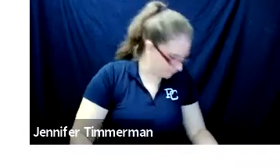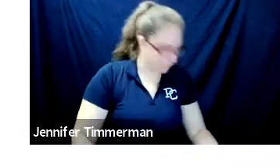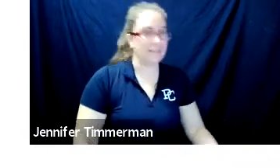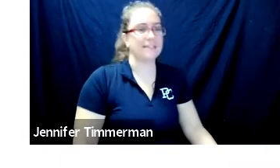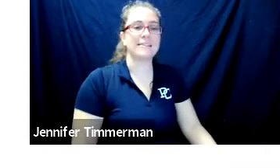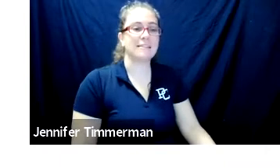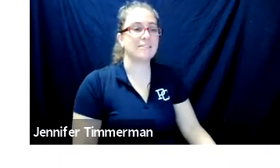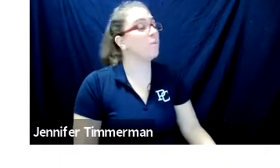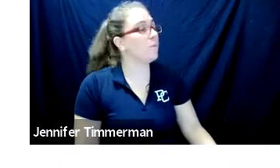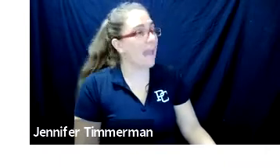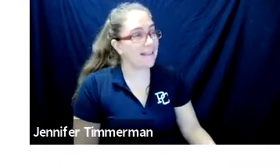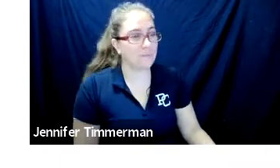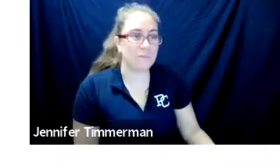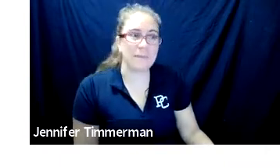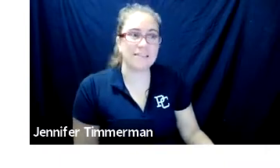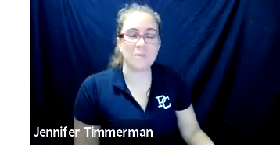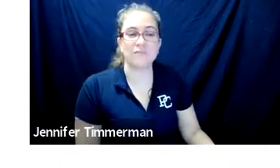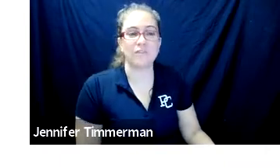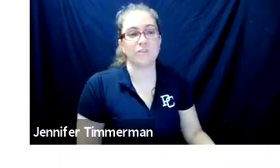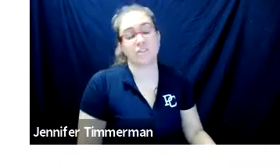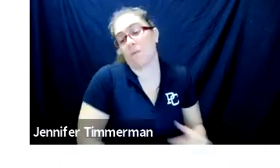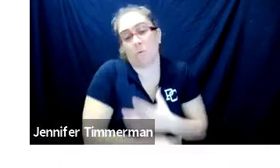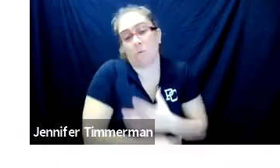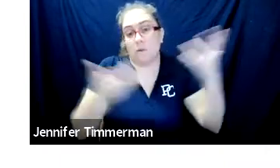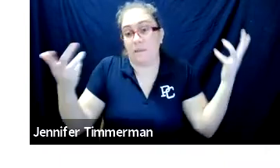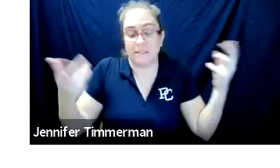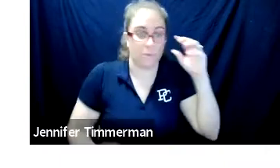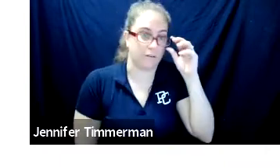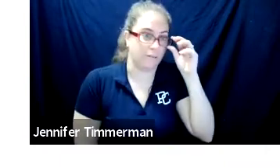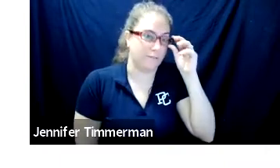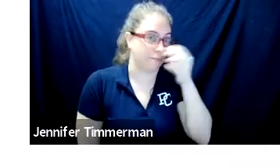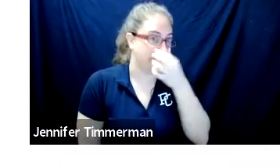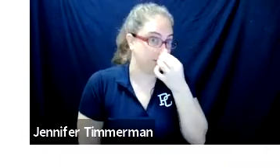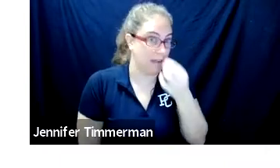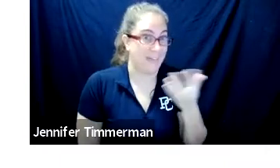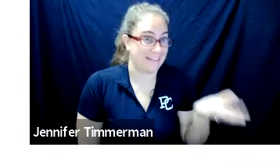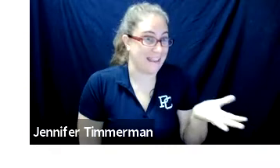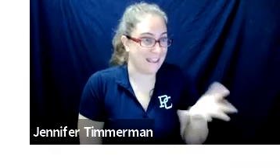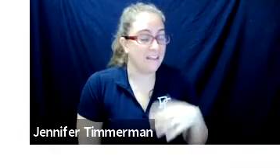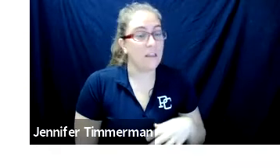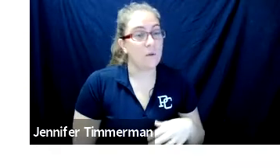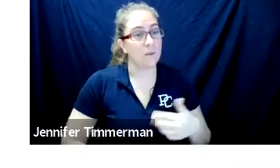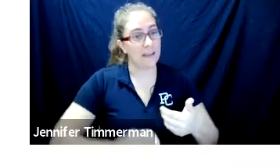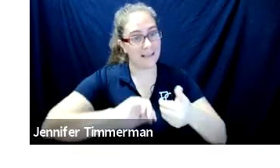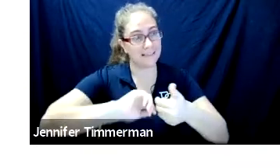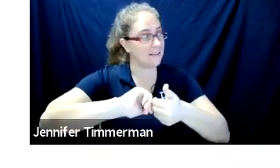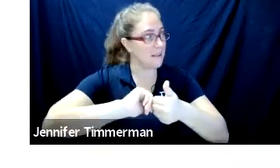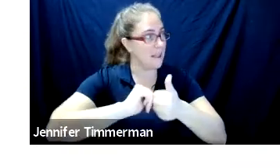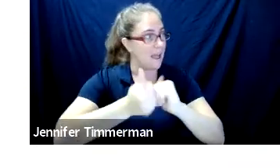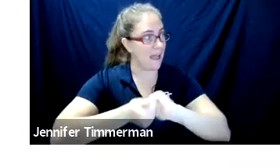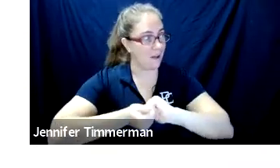polite phrases. So when we meet someone for the first time, or when we meet someone for the first time that day, we would